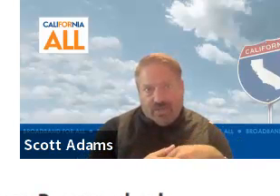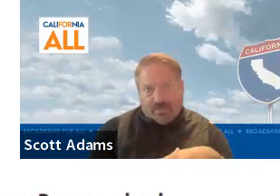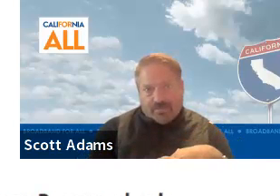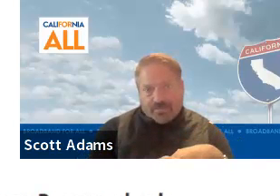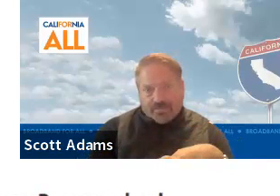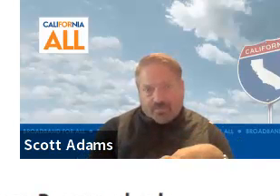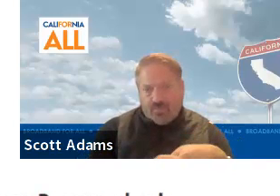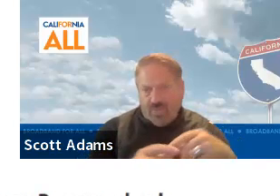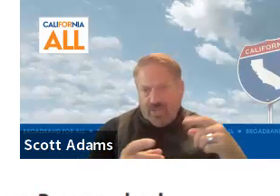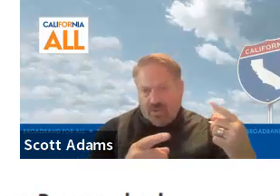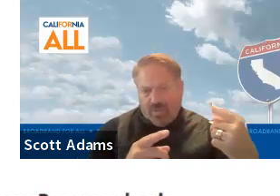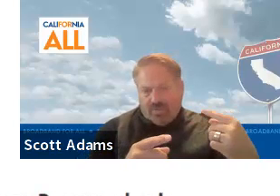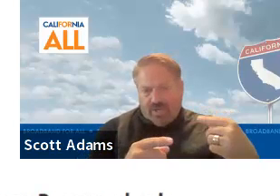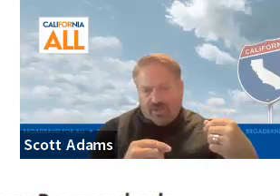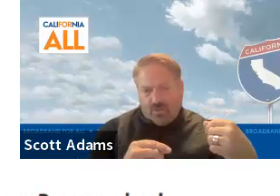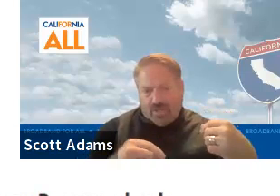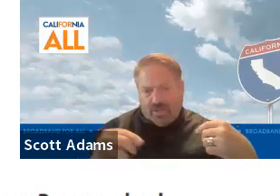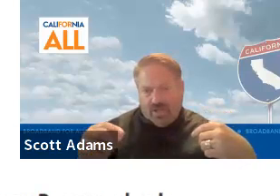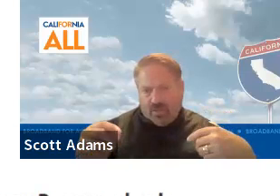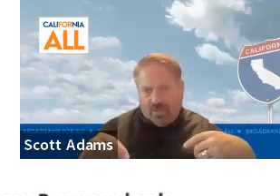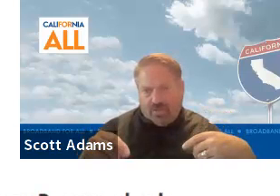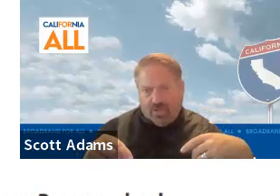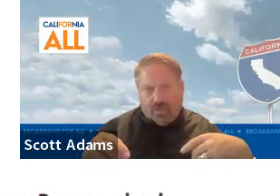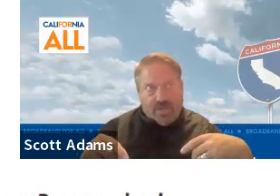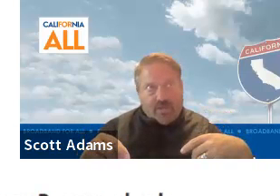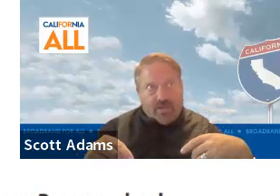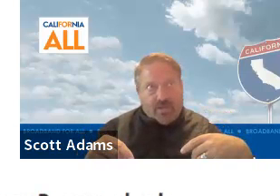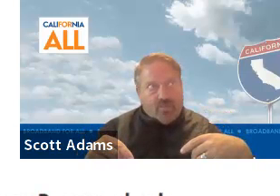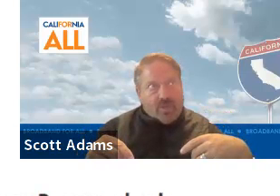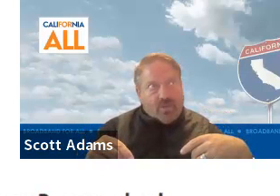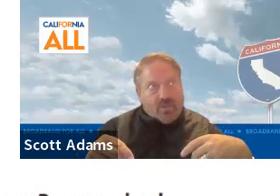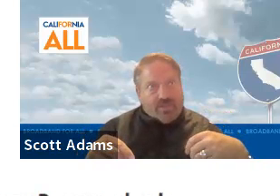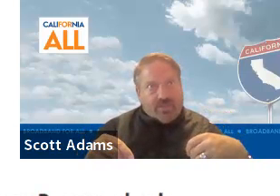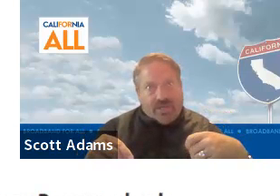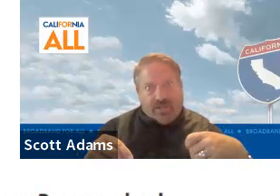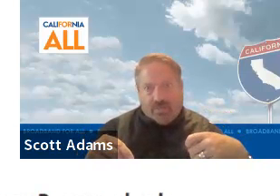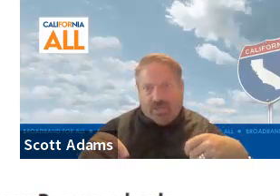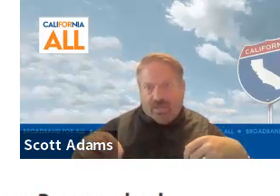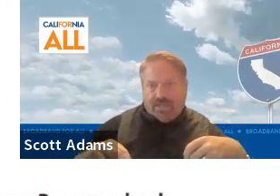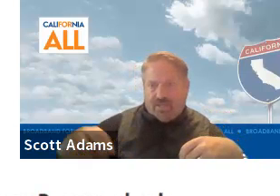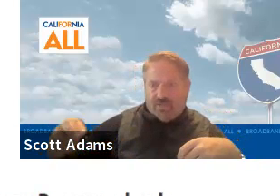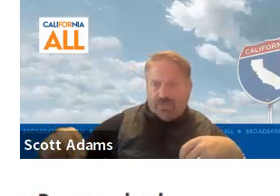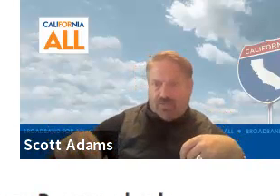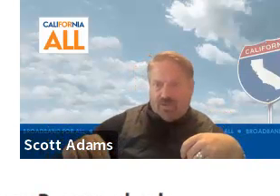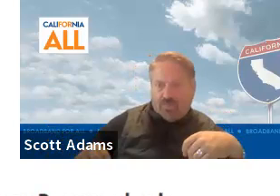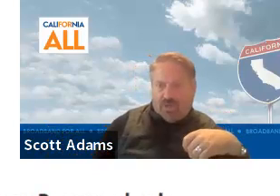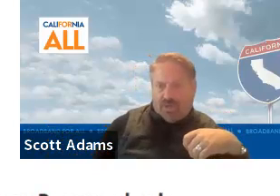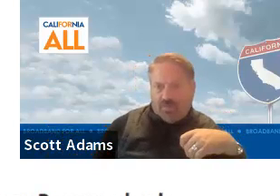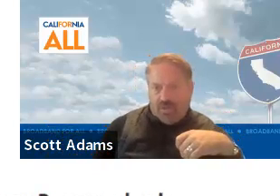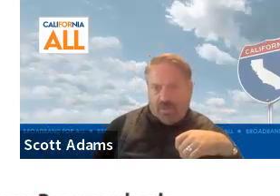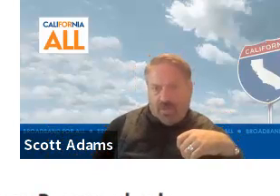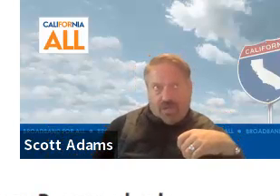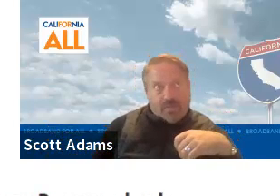Additionally, we've created a toolkit. We do know that within the Chinese community, like there's been some